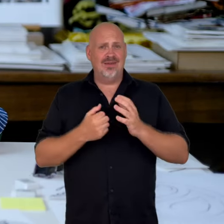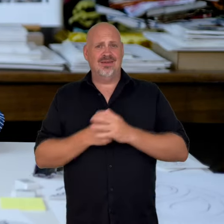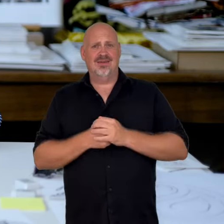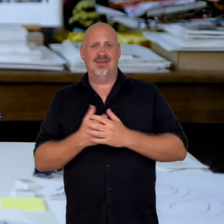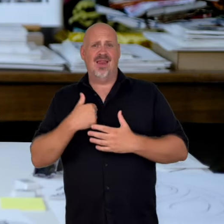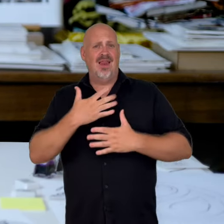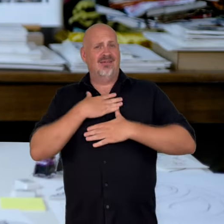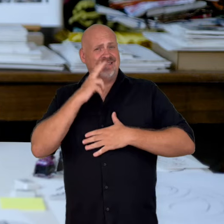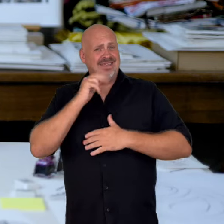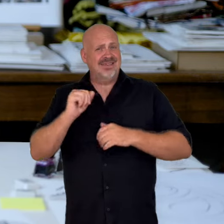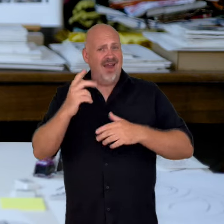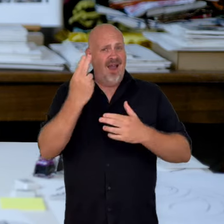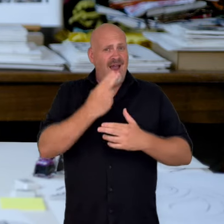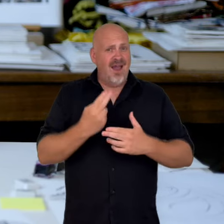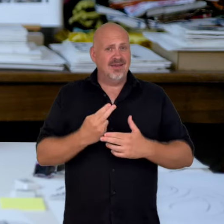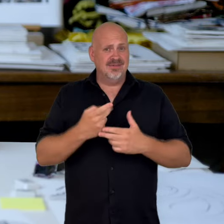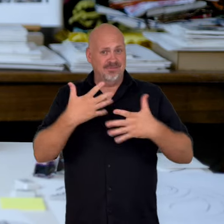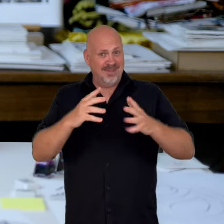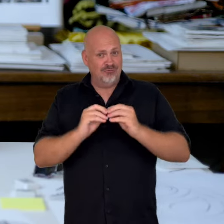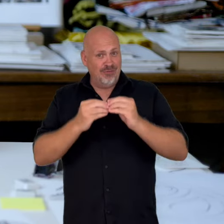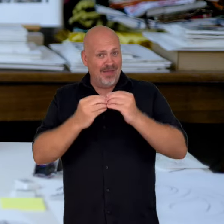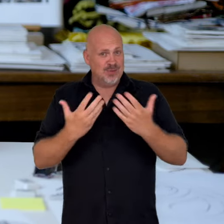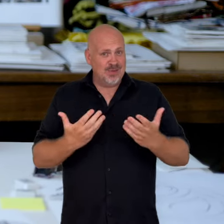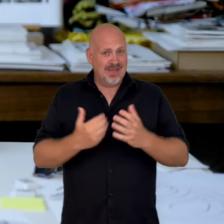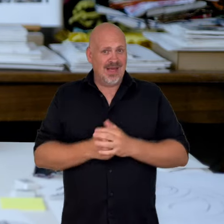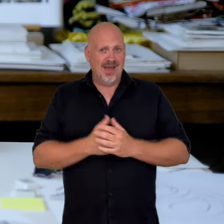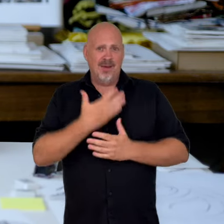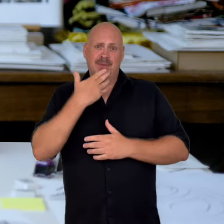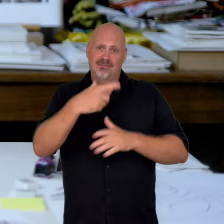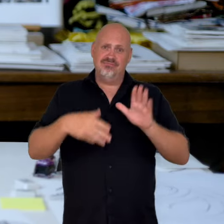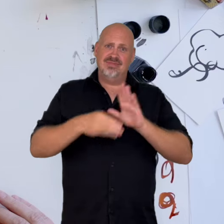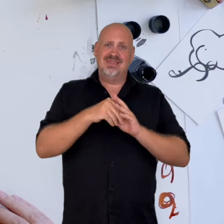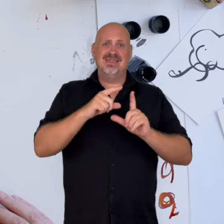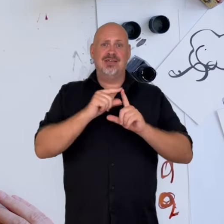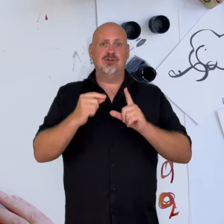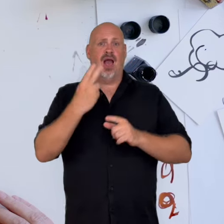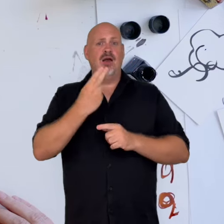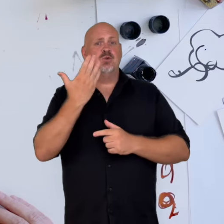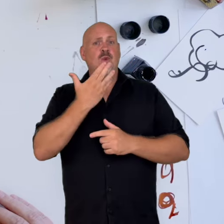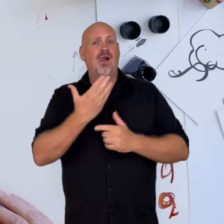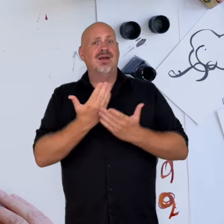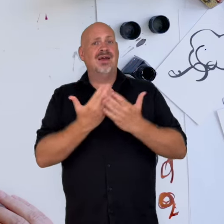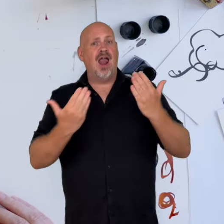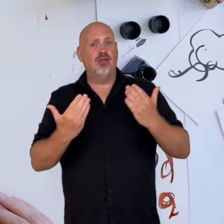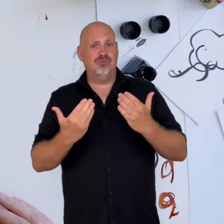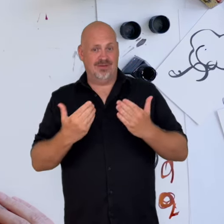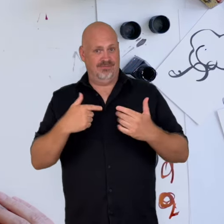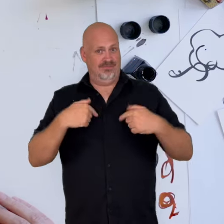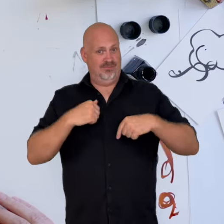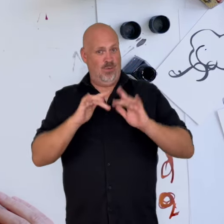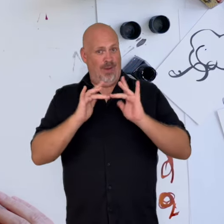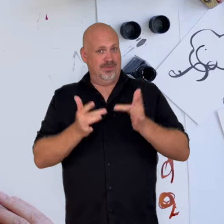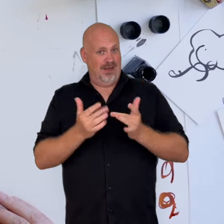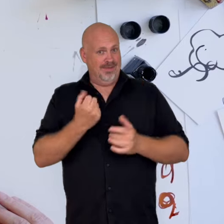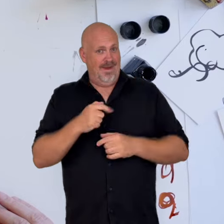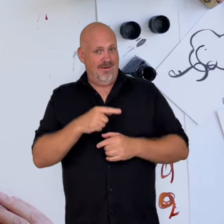Nearly done. So I think we could leave that there. Put your initial on if you want.